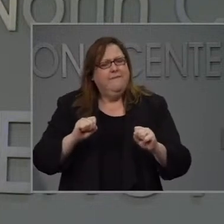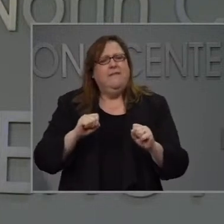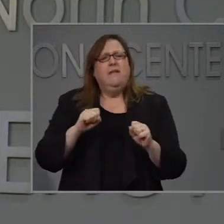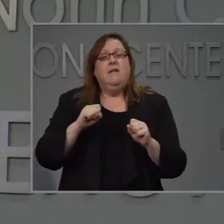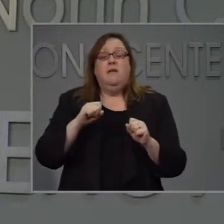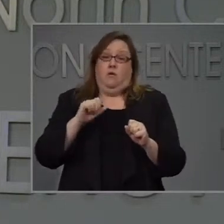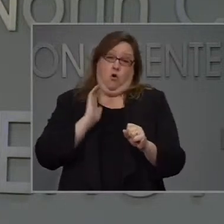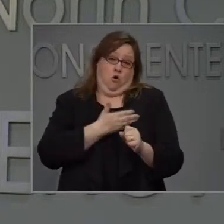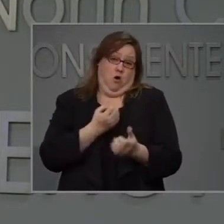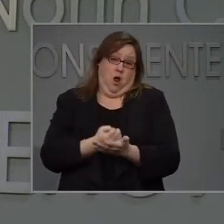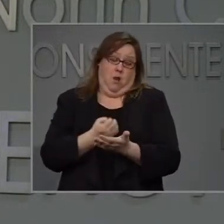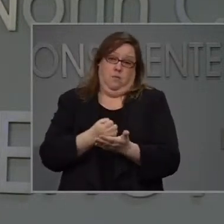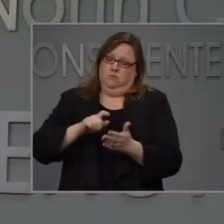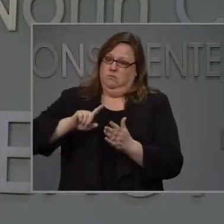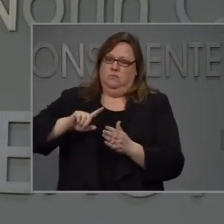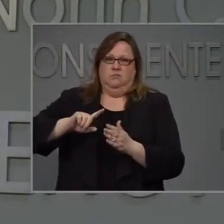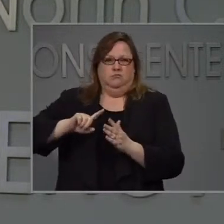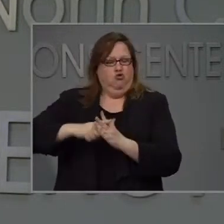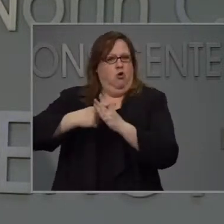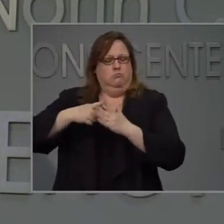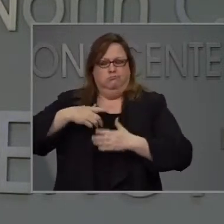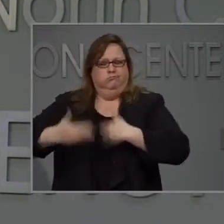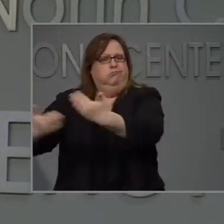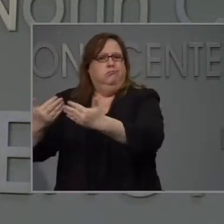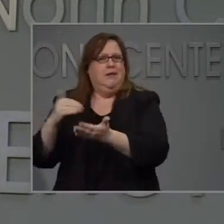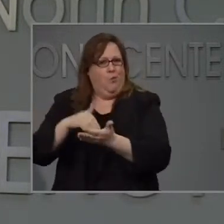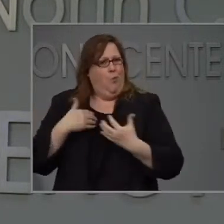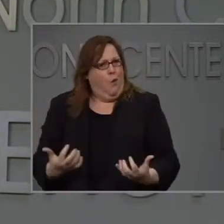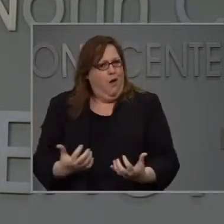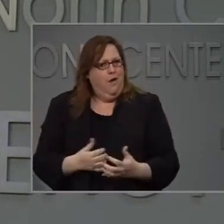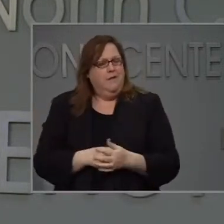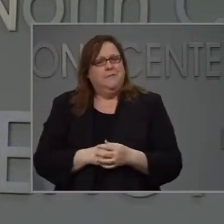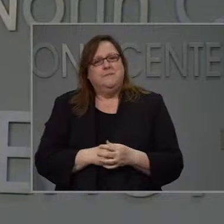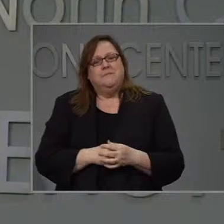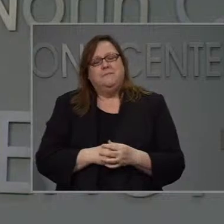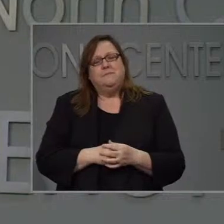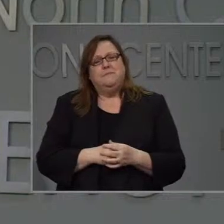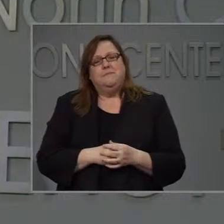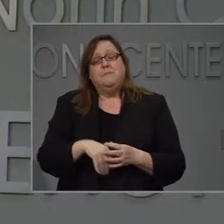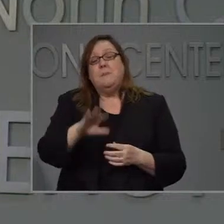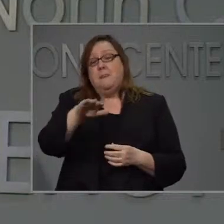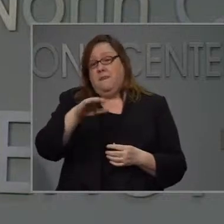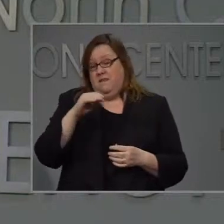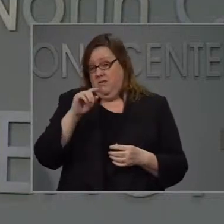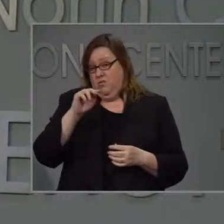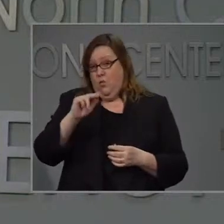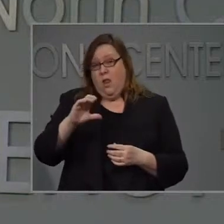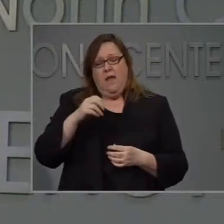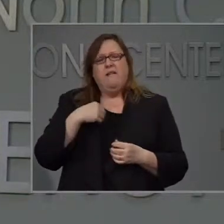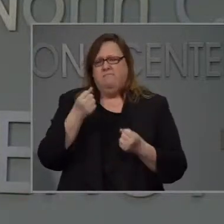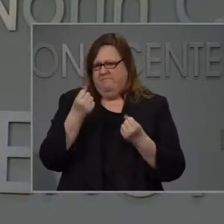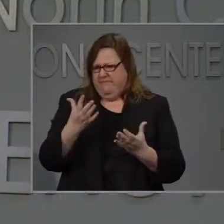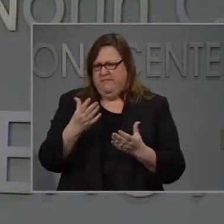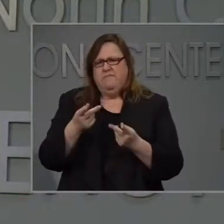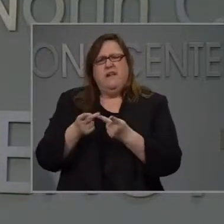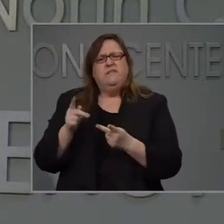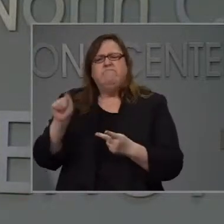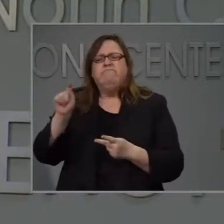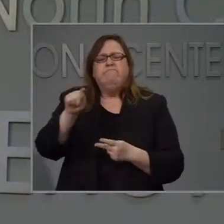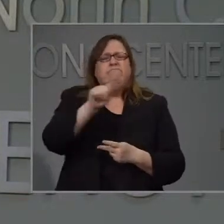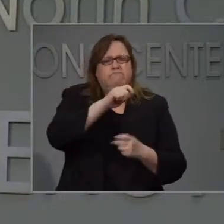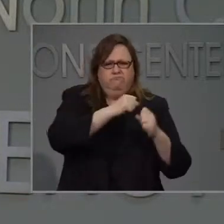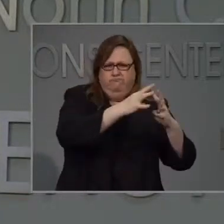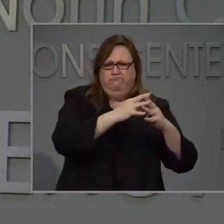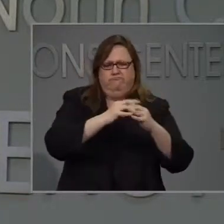reignite our economy, which we want to do so much. North Carolina has a number of testing sites across the state that are up